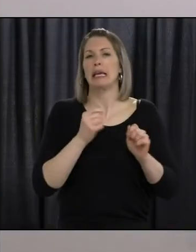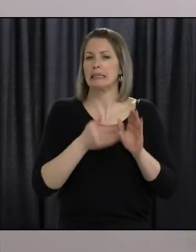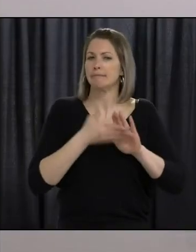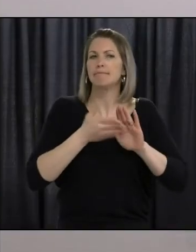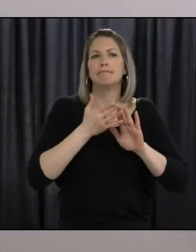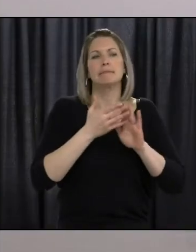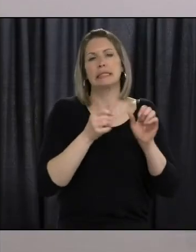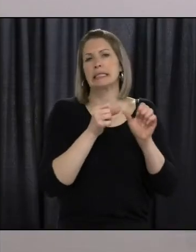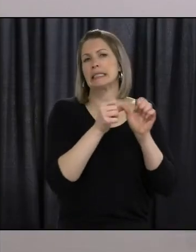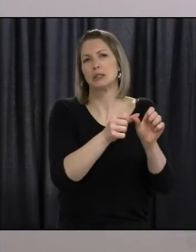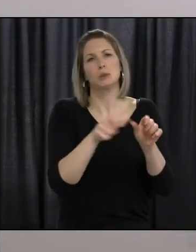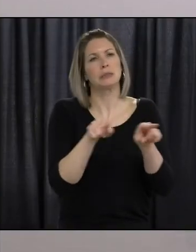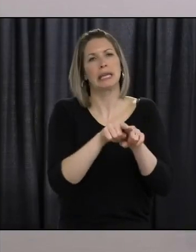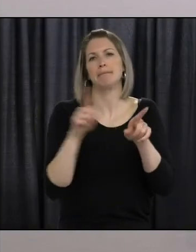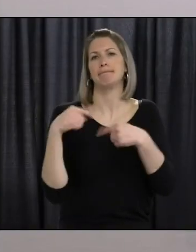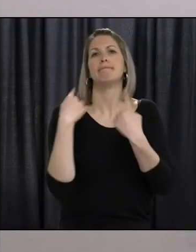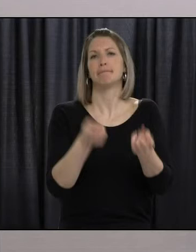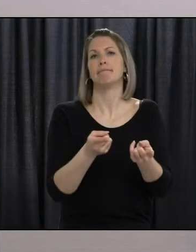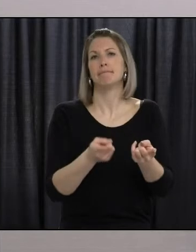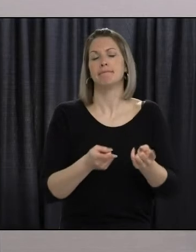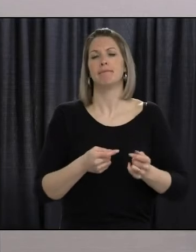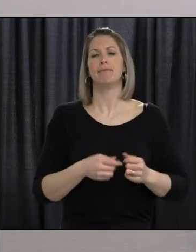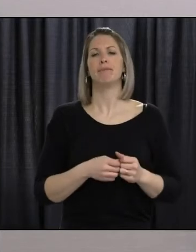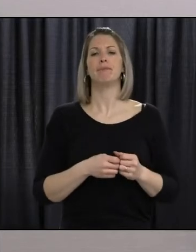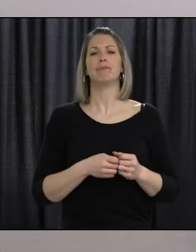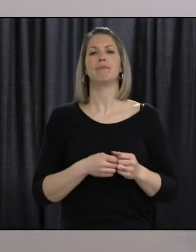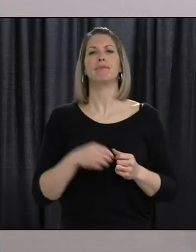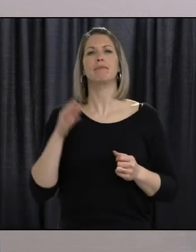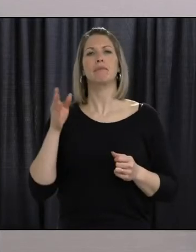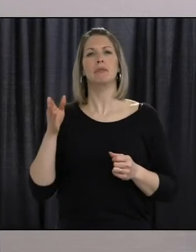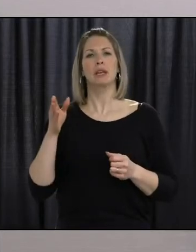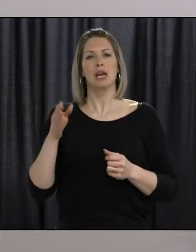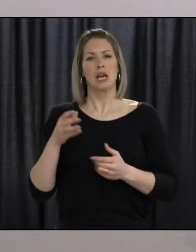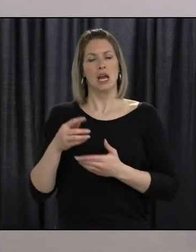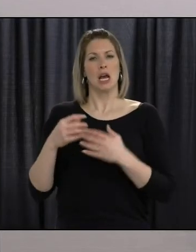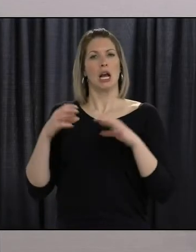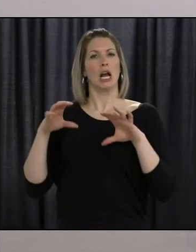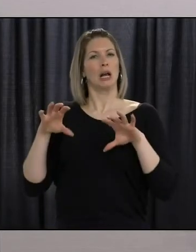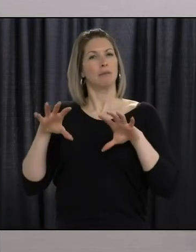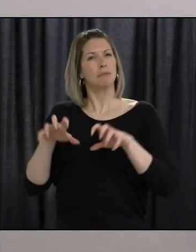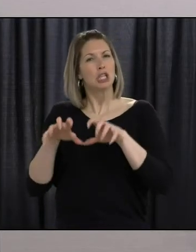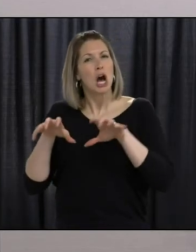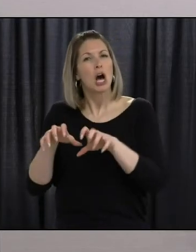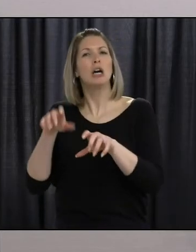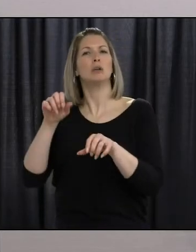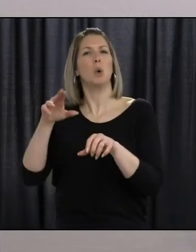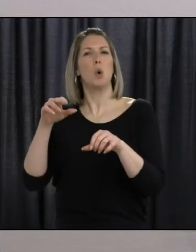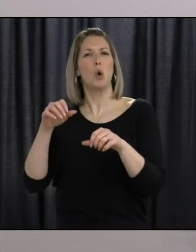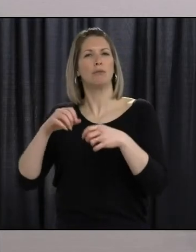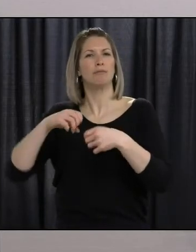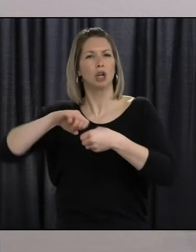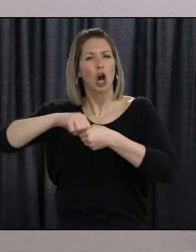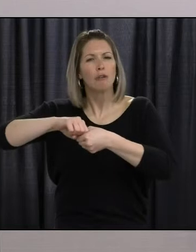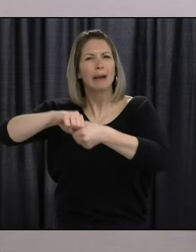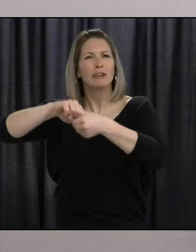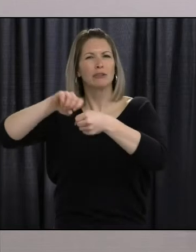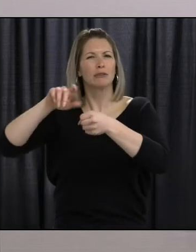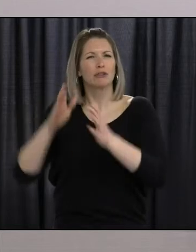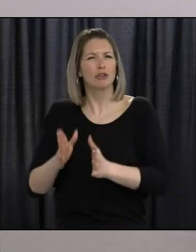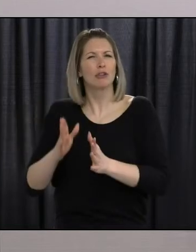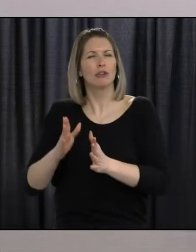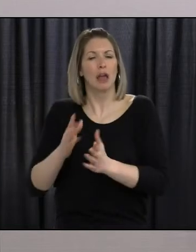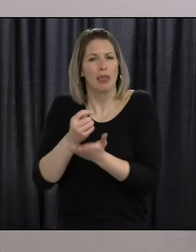For some people, chiropractors, massage therapists, physiotherapists are essential for them to stay healthy. Some of those people are healthcare workers who are